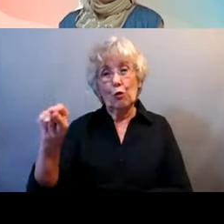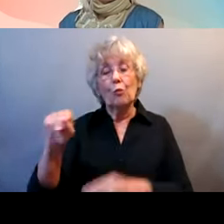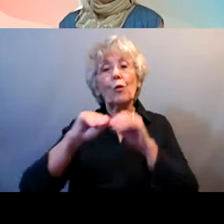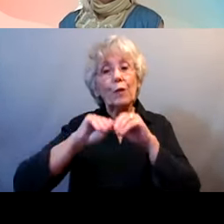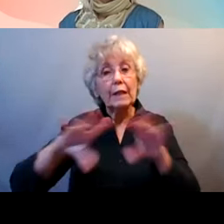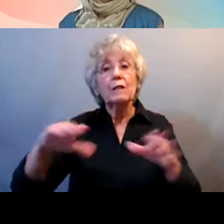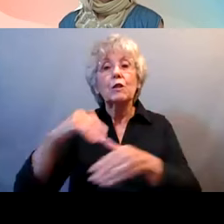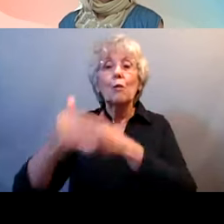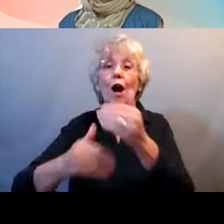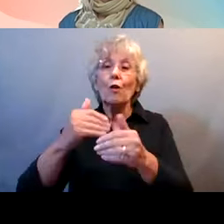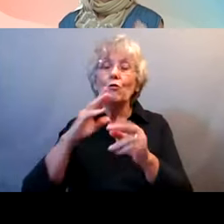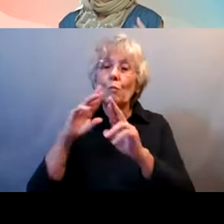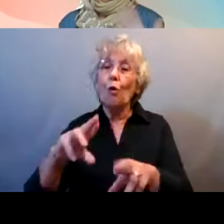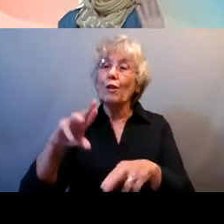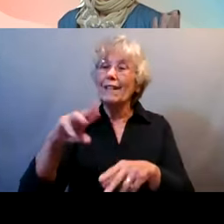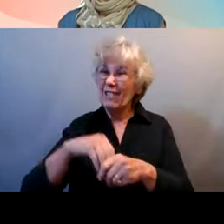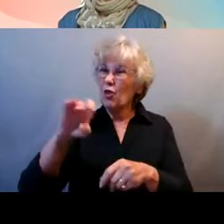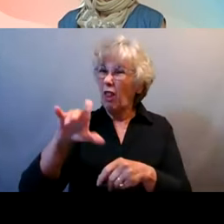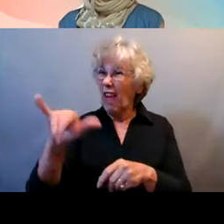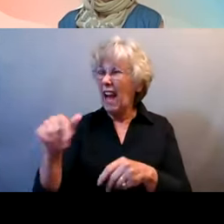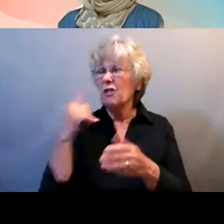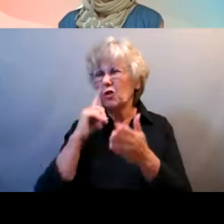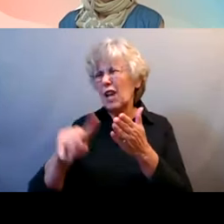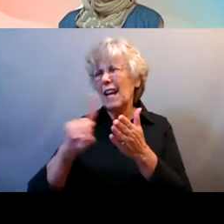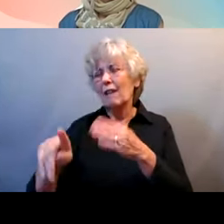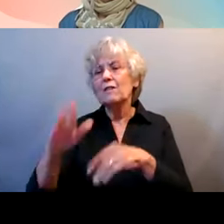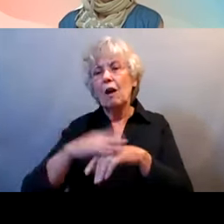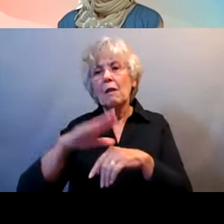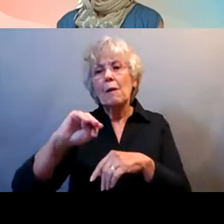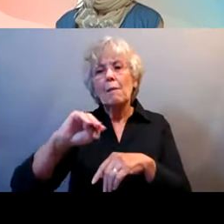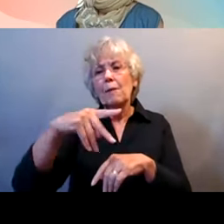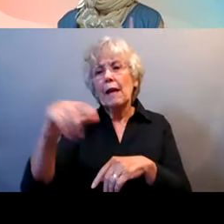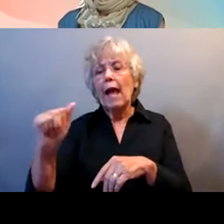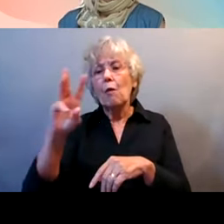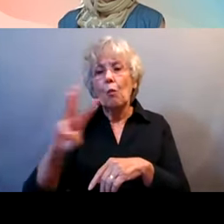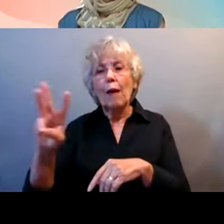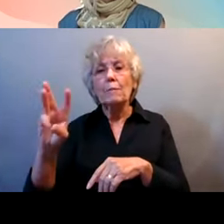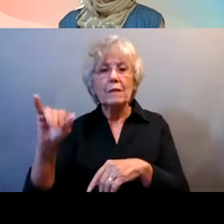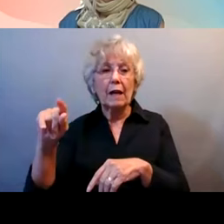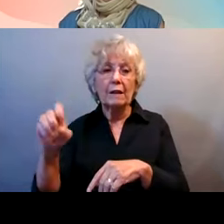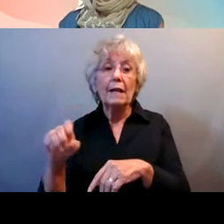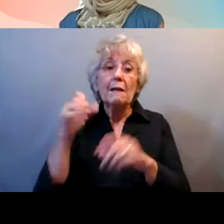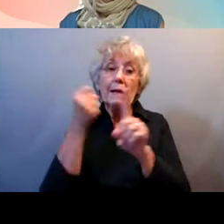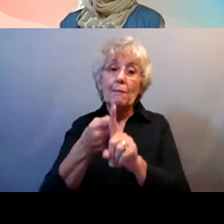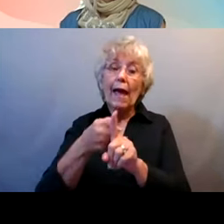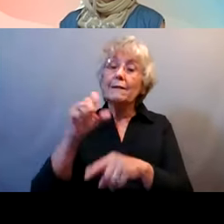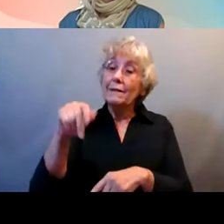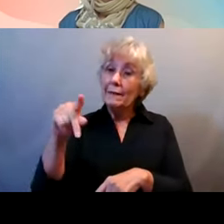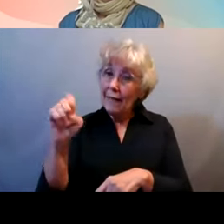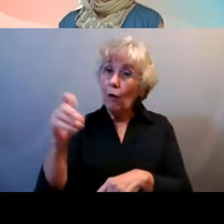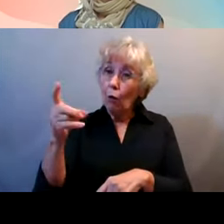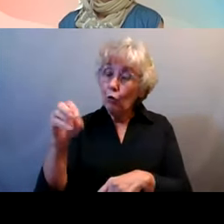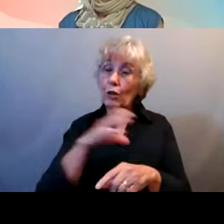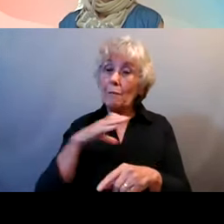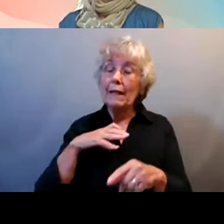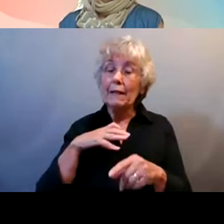in July. Please check that out. It's on a master plan for aging website. The impact stakeholder committee announced and will meet